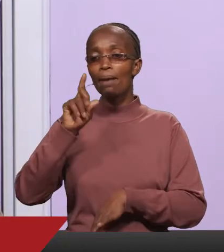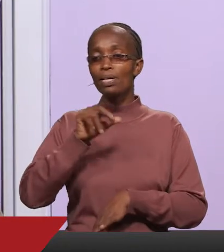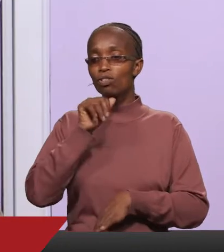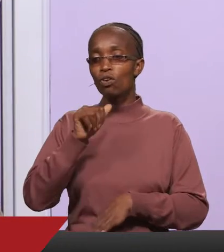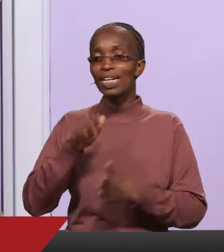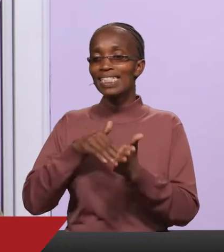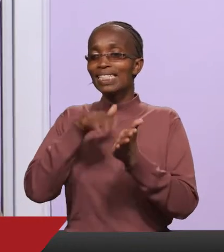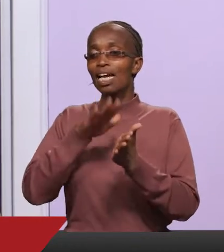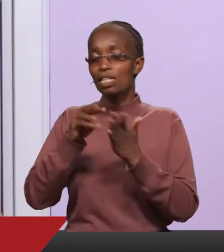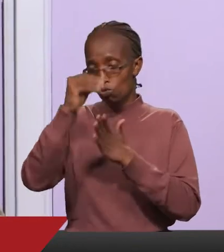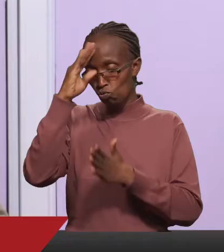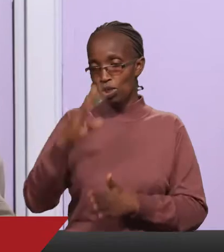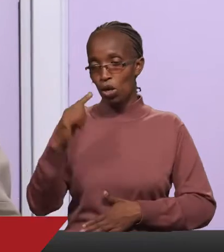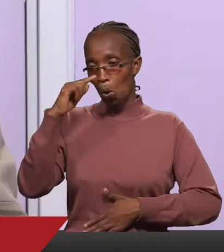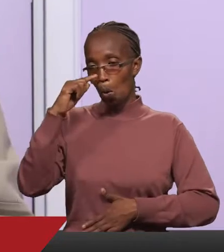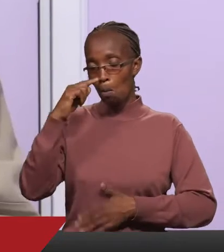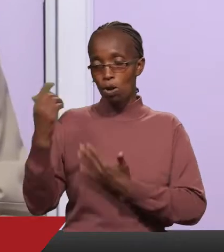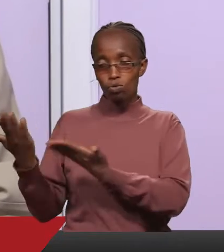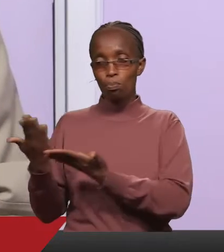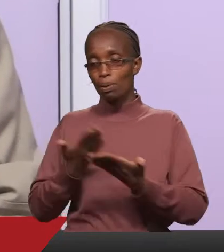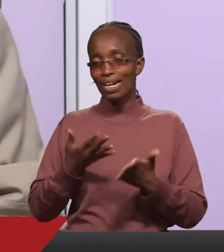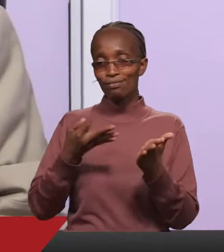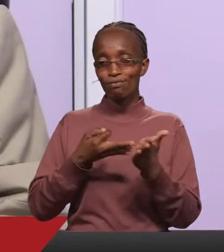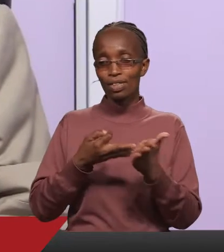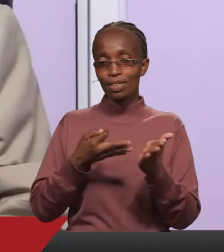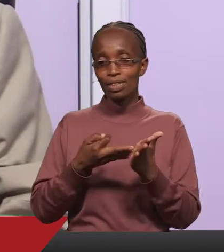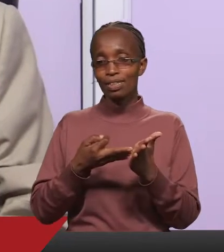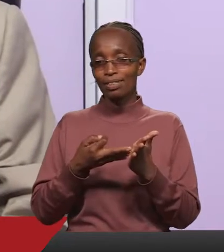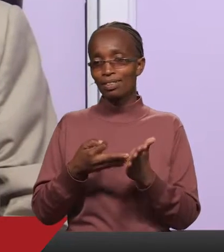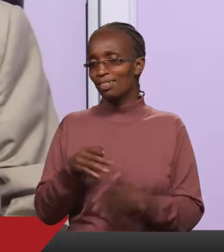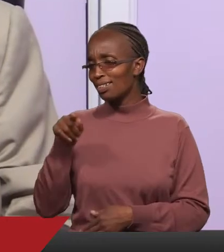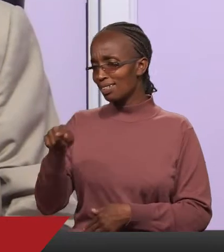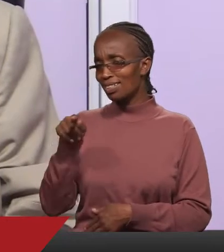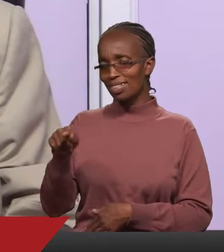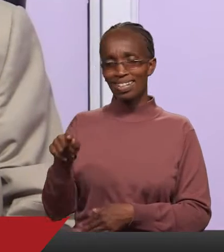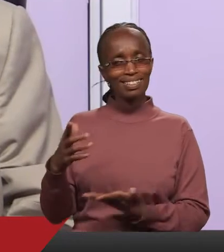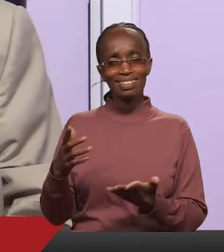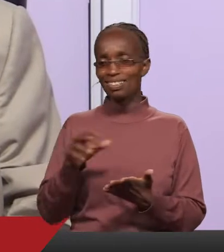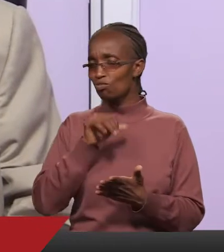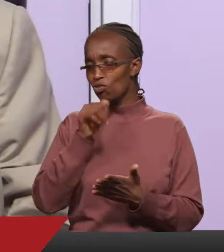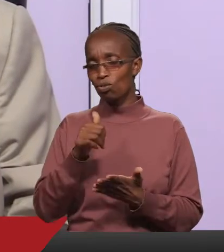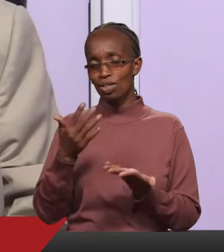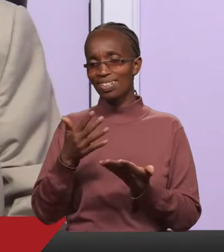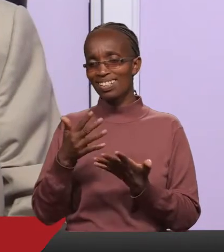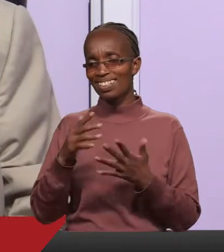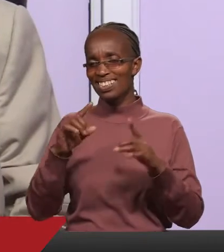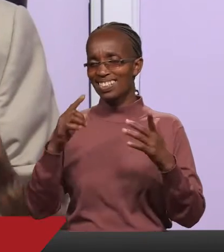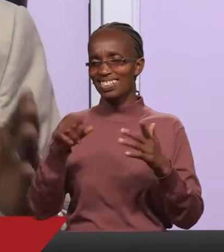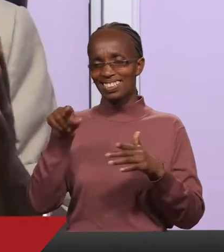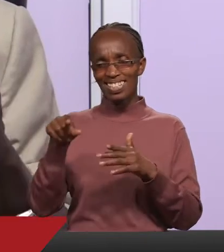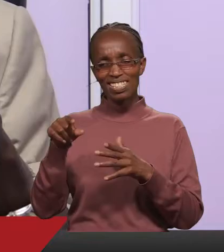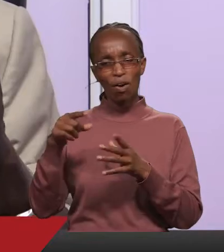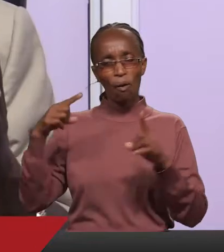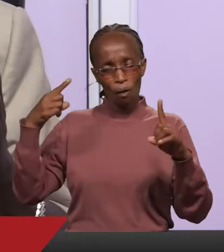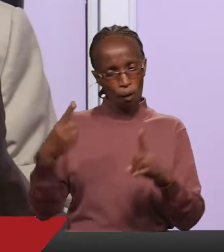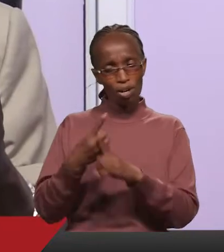not send students home for any money, we find that one contradictory, because